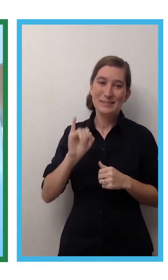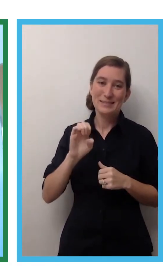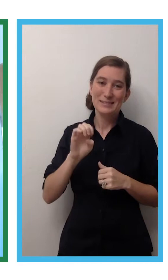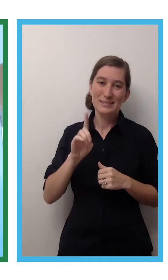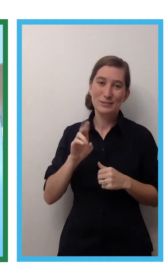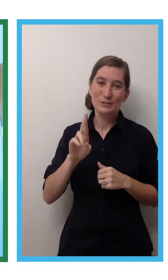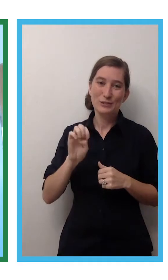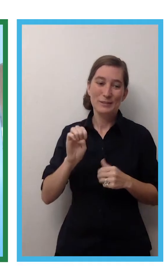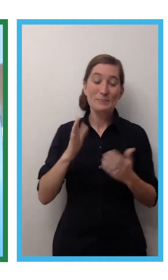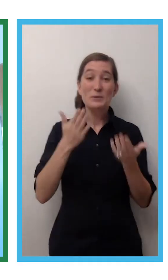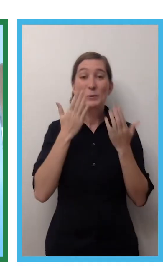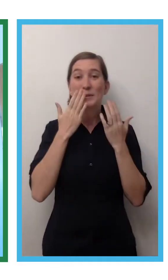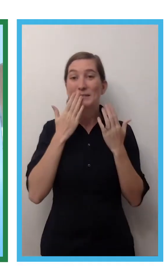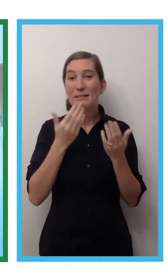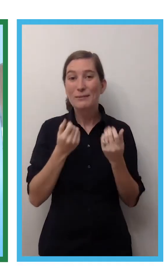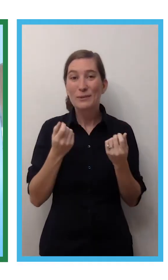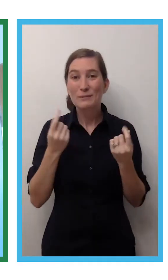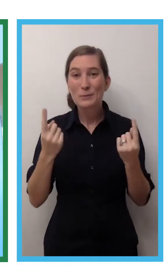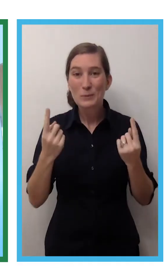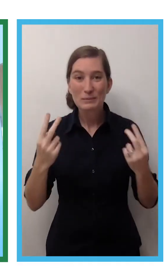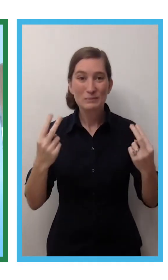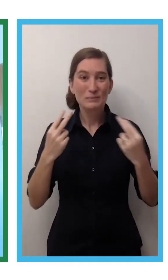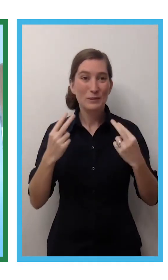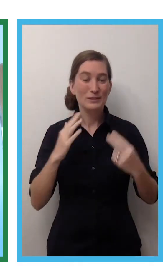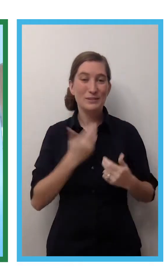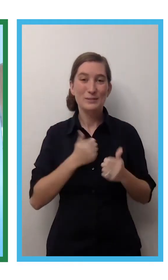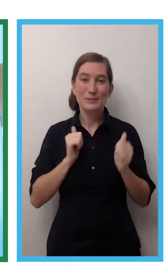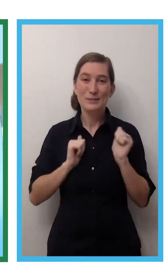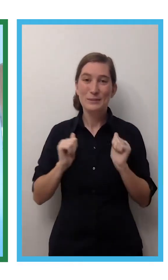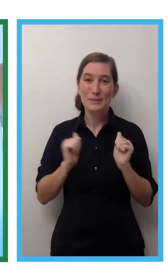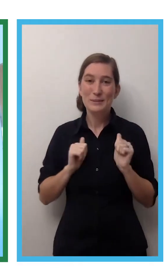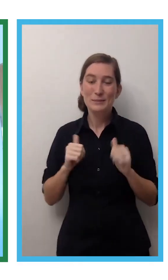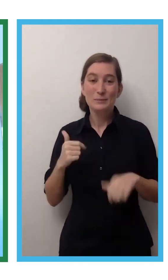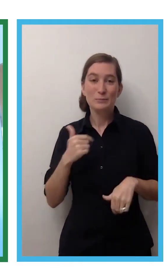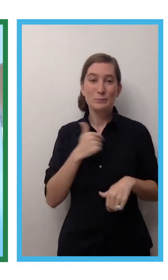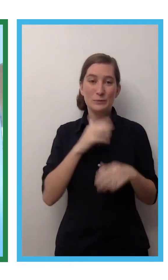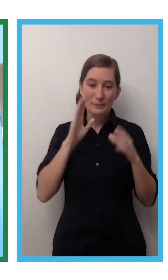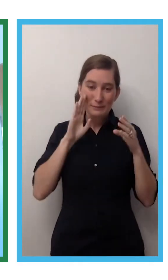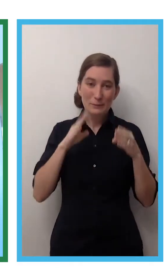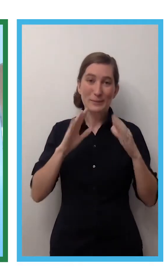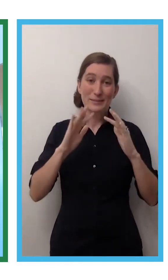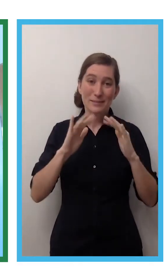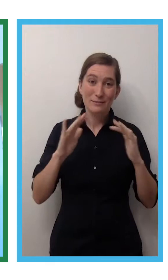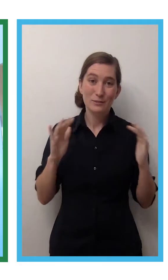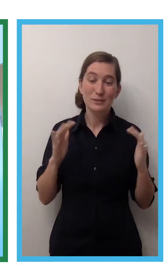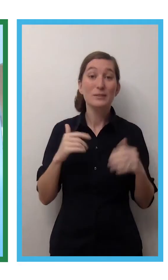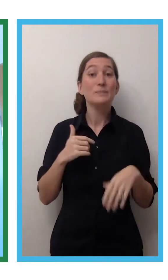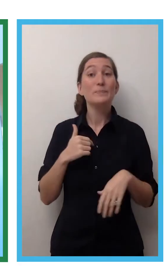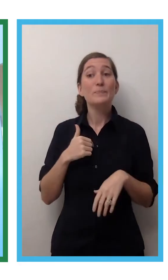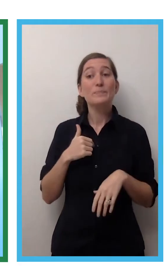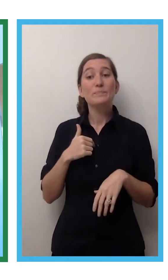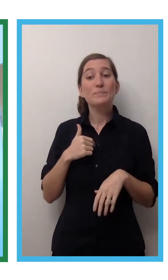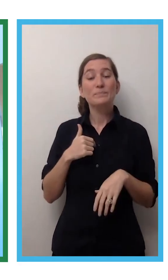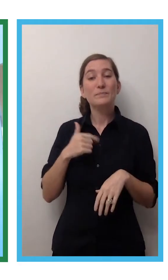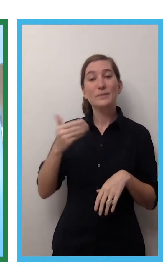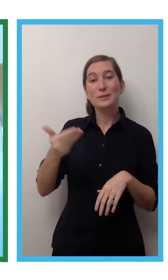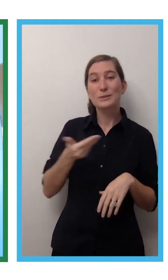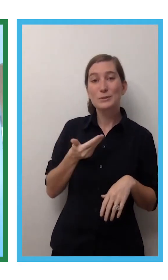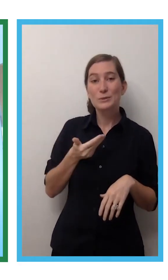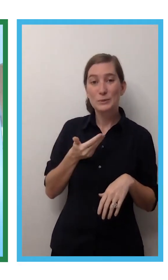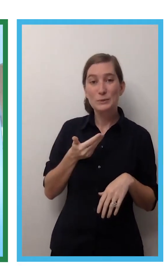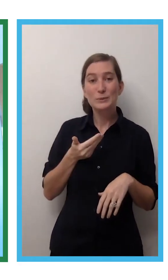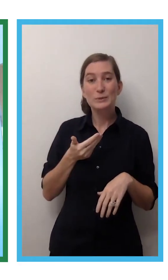our show about basically all things supplier diversity, and I brought to you with our producer, which is Remote Video. And if you're watching this